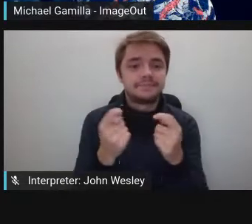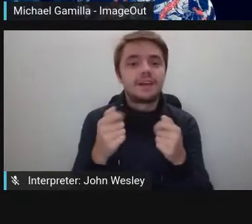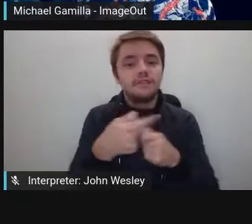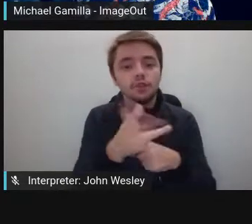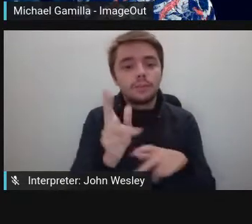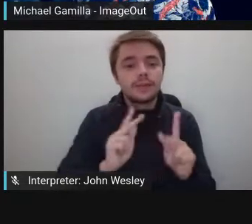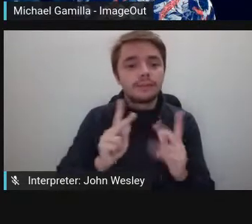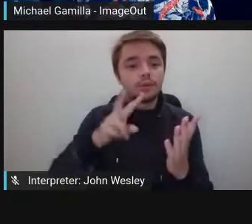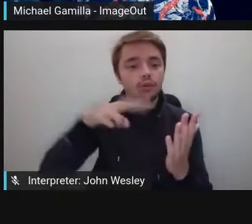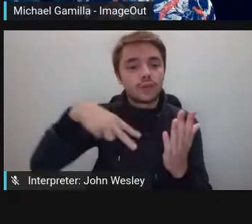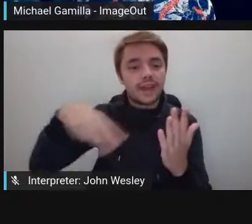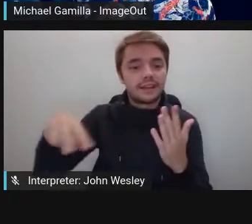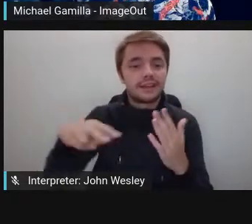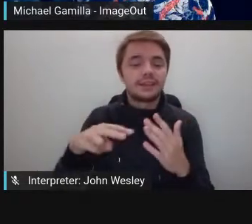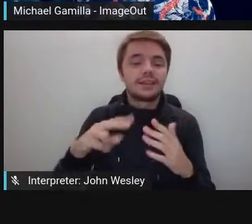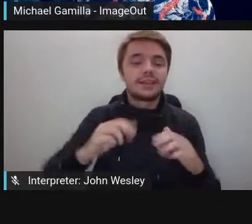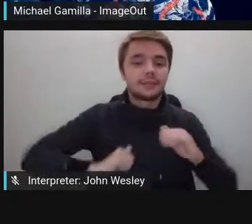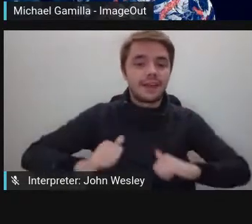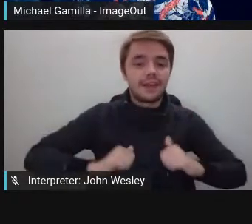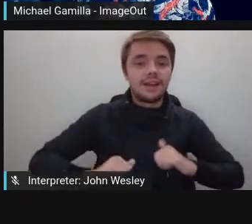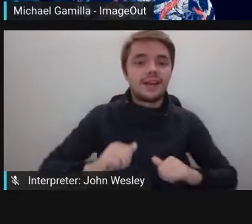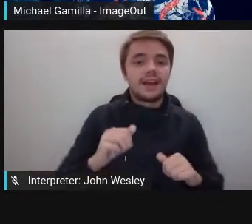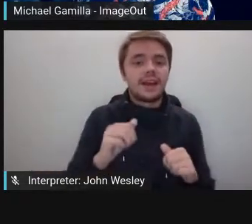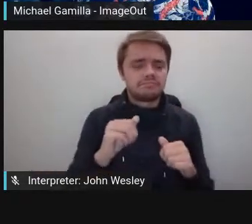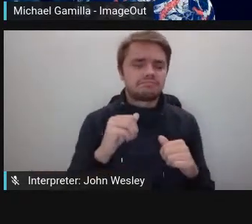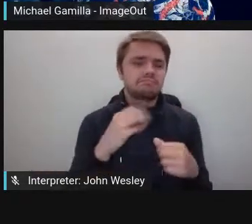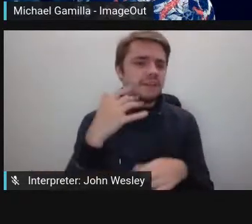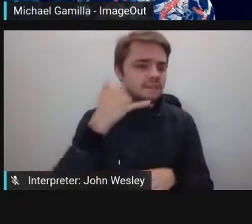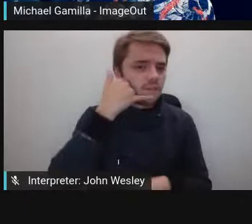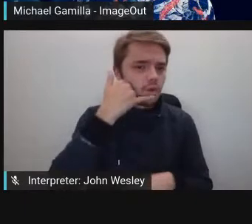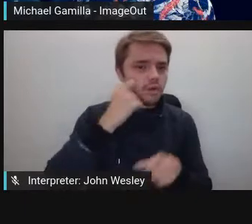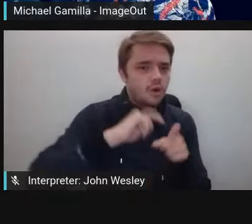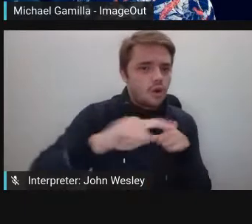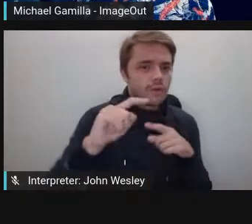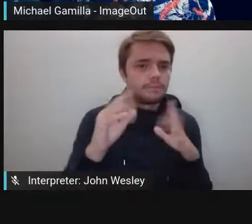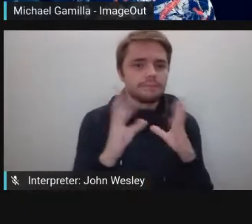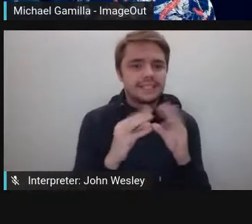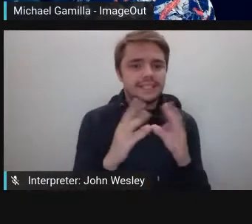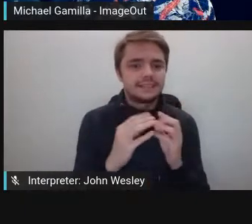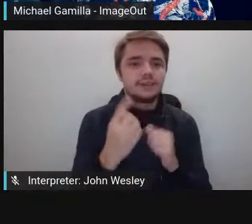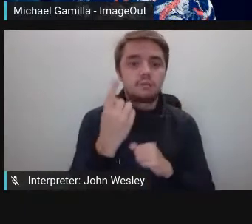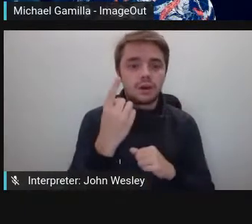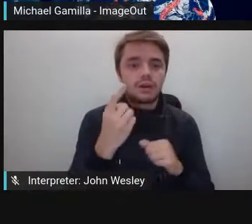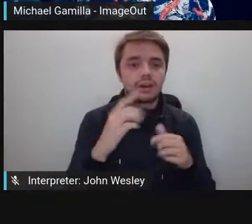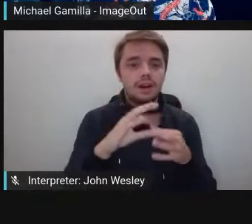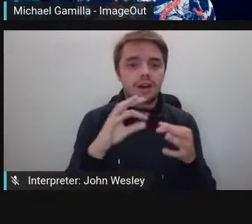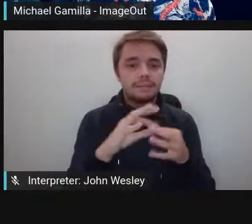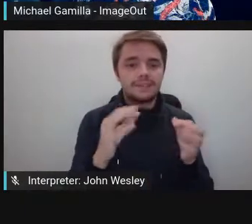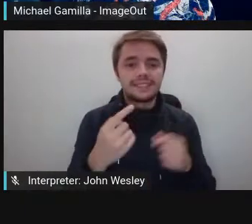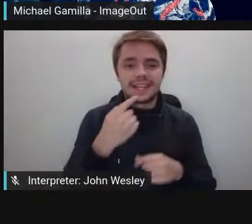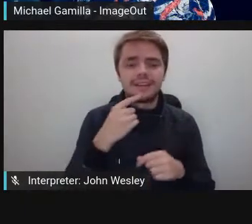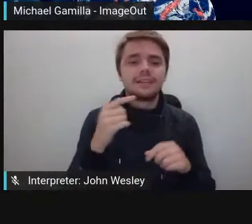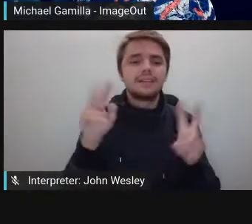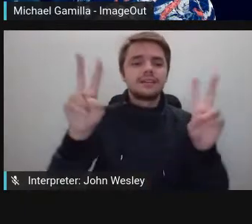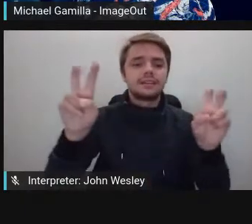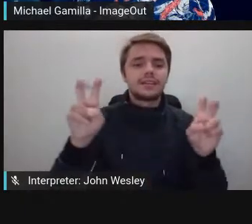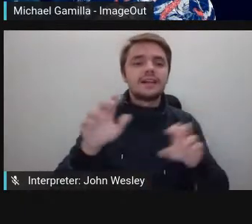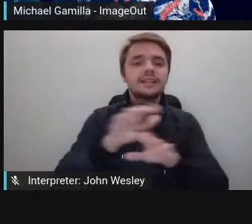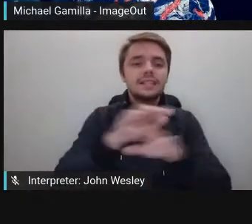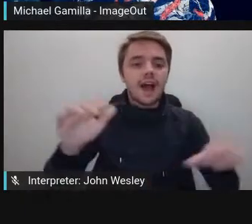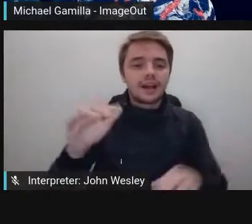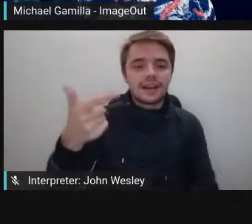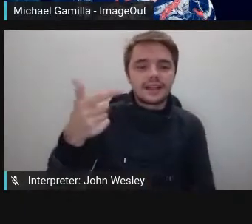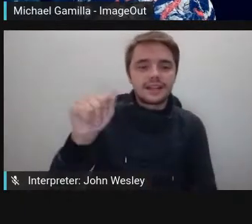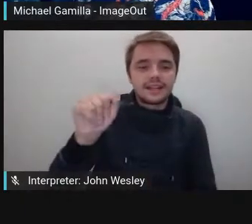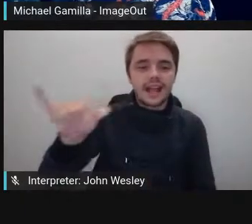the screenplay, and I took a meeting with them, and he was on the phone. And one of the comments was, it's not gay enough. And